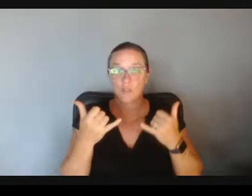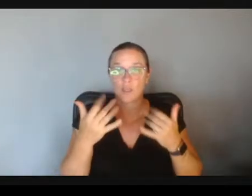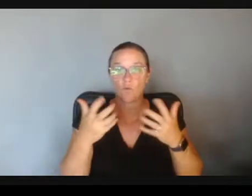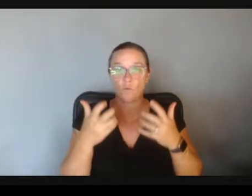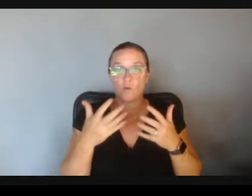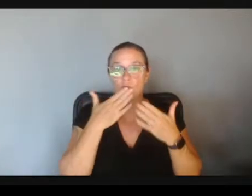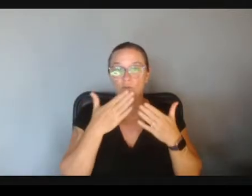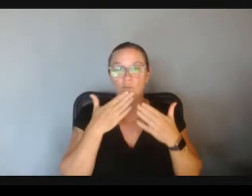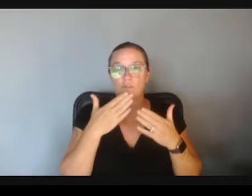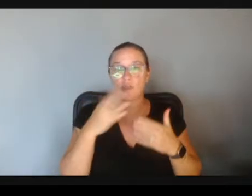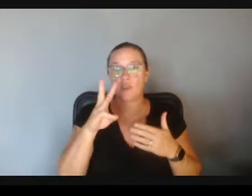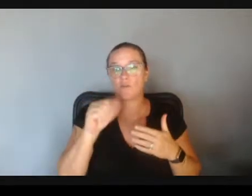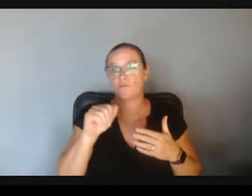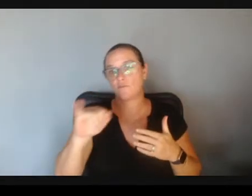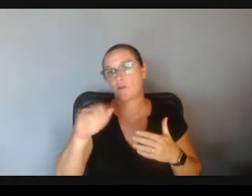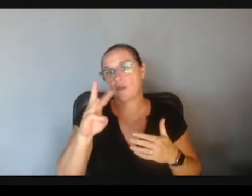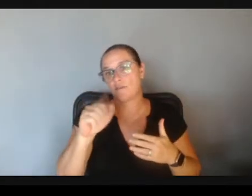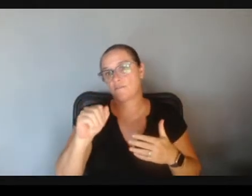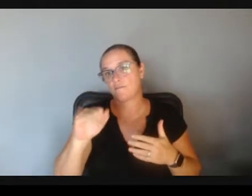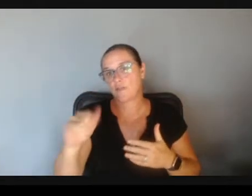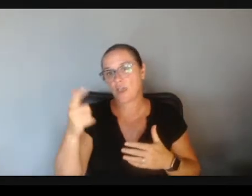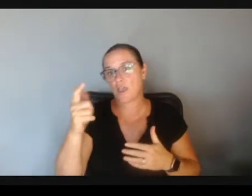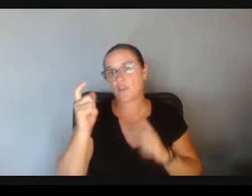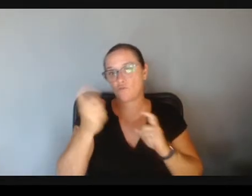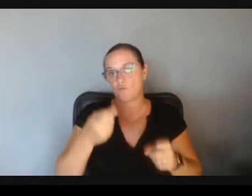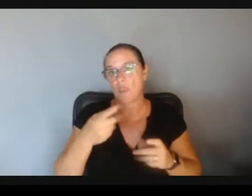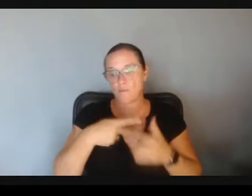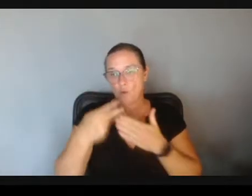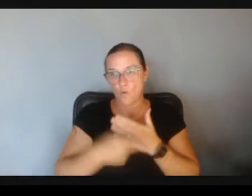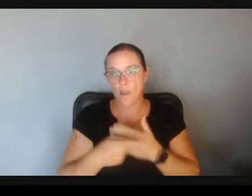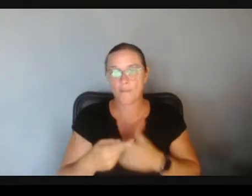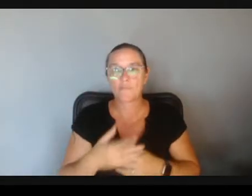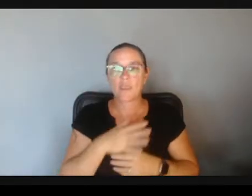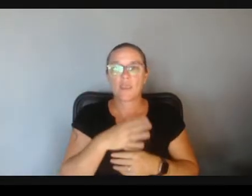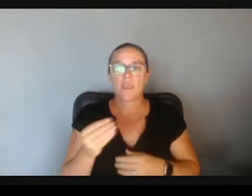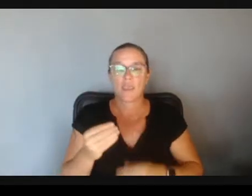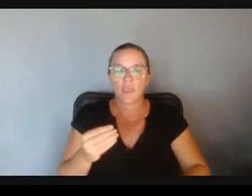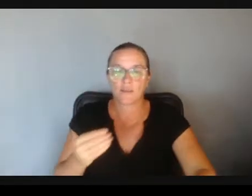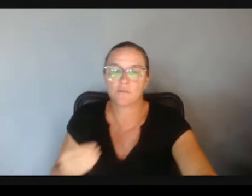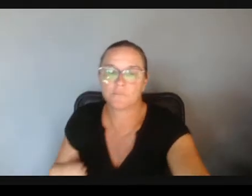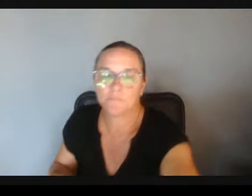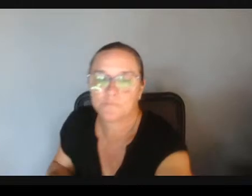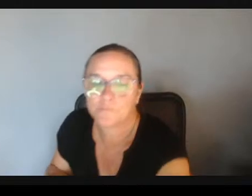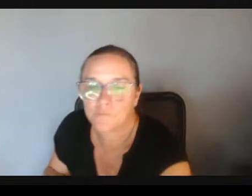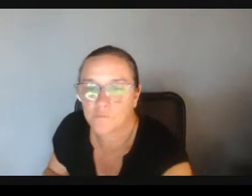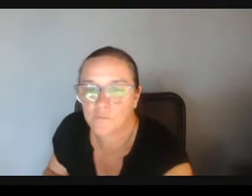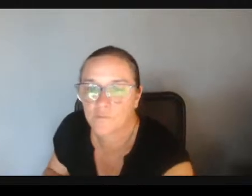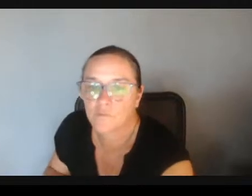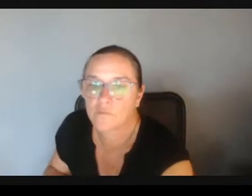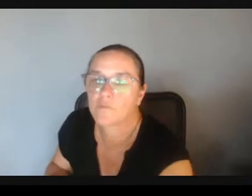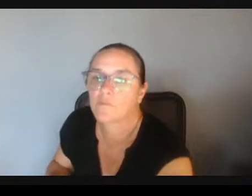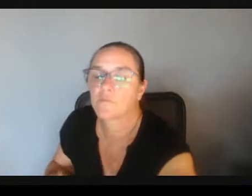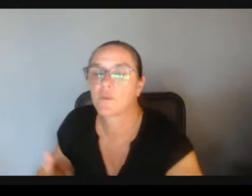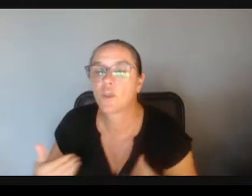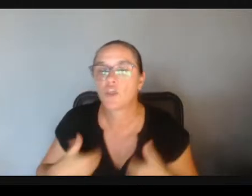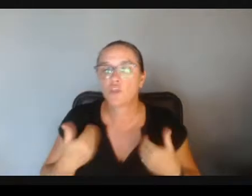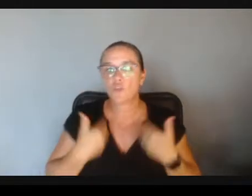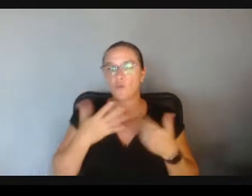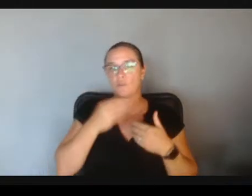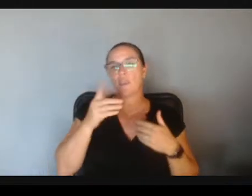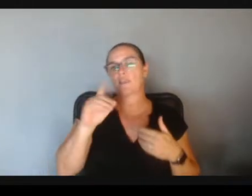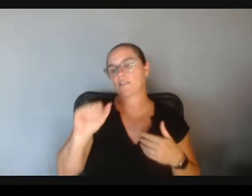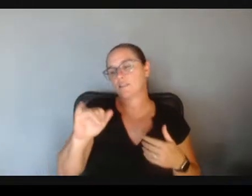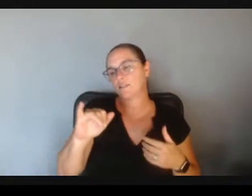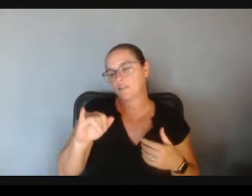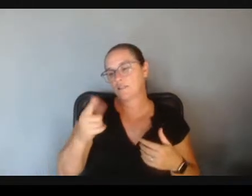the 5i Grant program for helping fund this program, as well as our youth development and digital resilience programs. Appreciate the